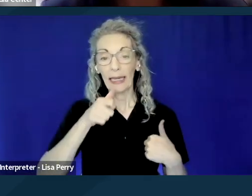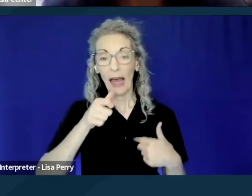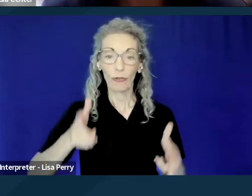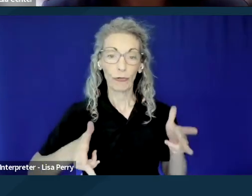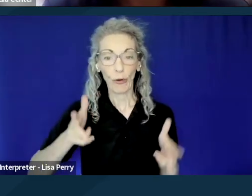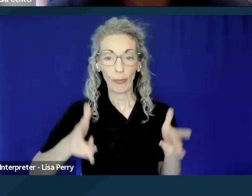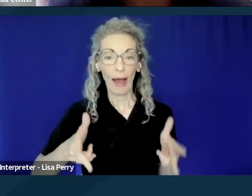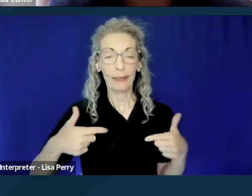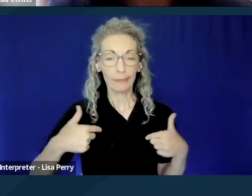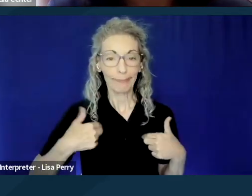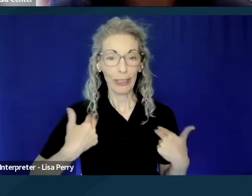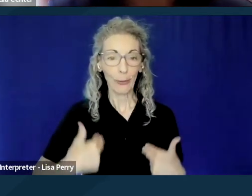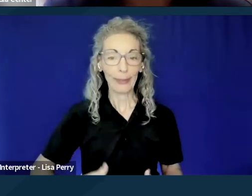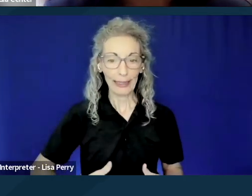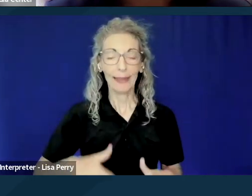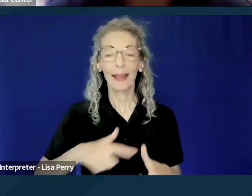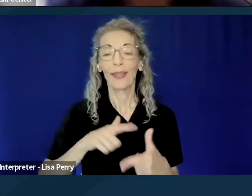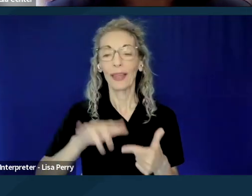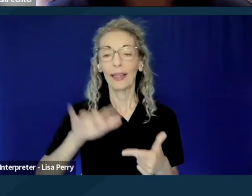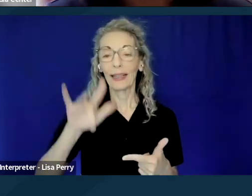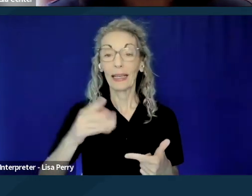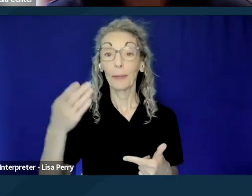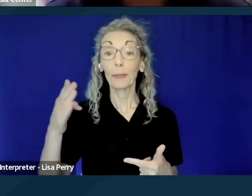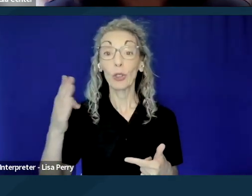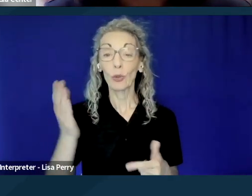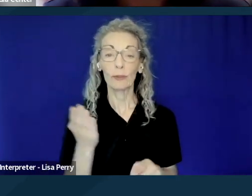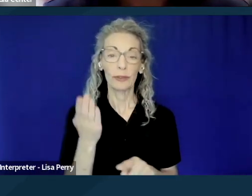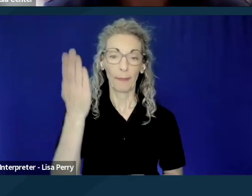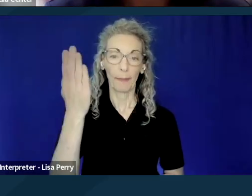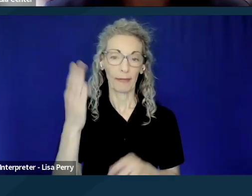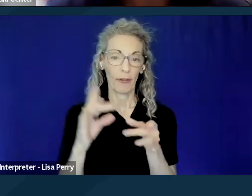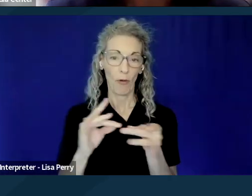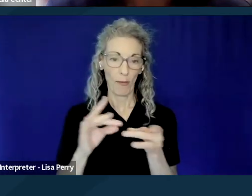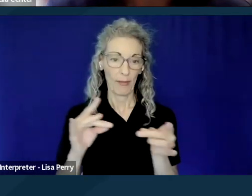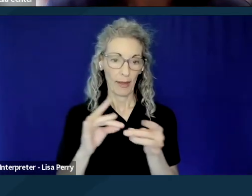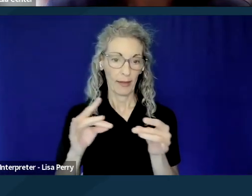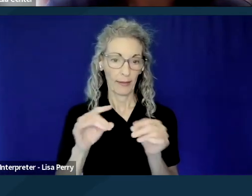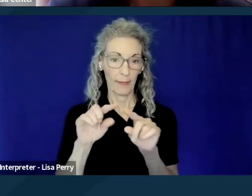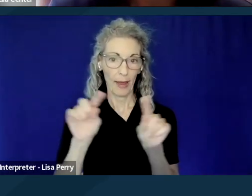and then you click on the blue submit comment button.